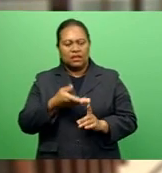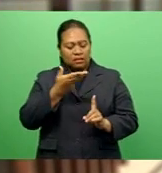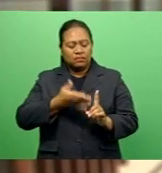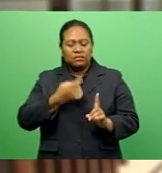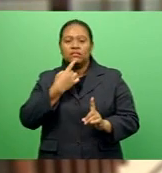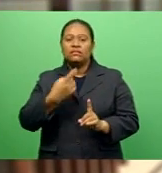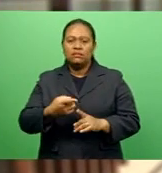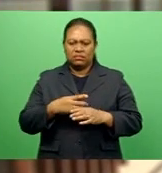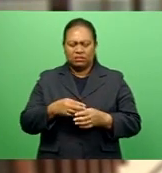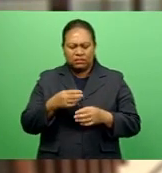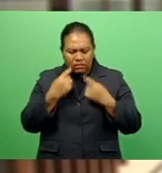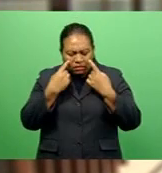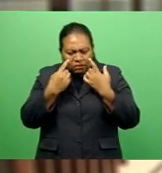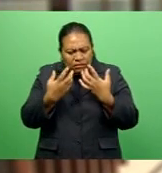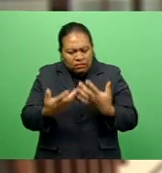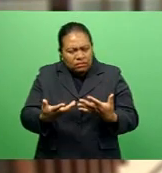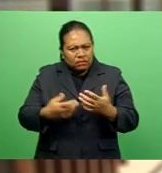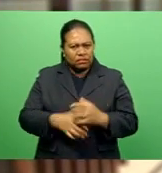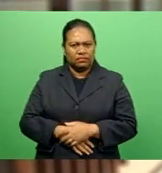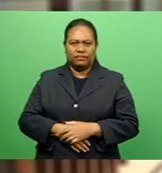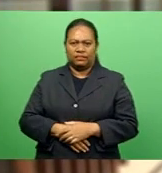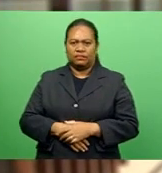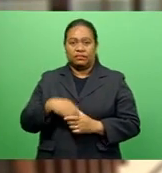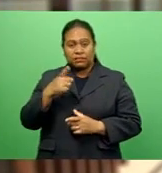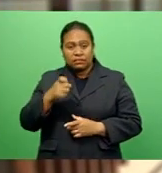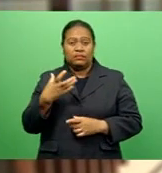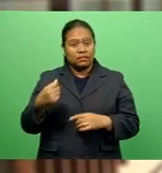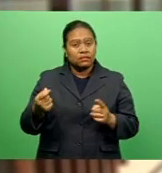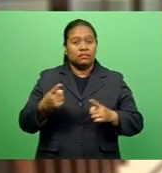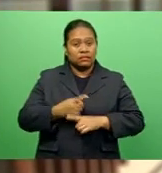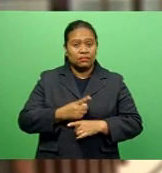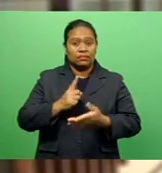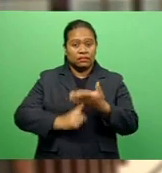a recent sell-off in treasuries and if there is any change in